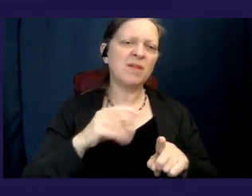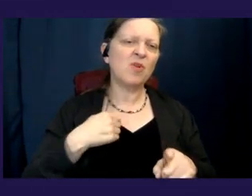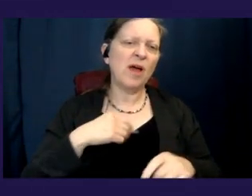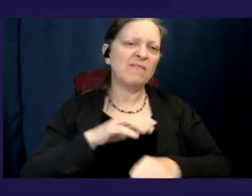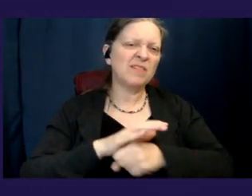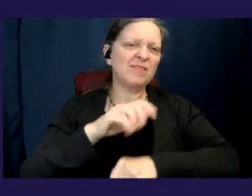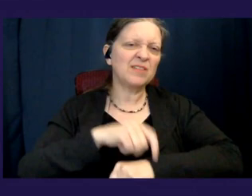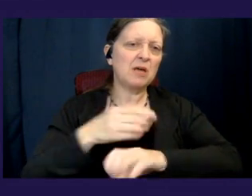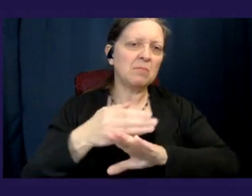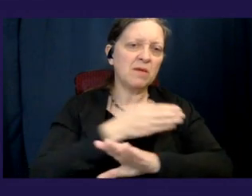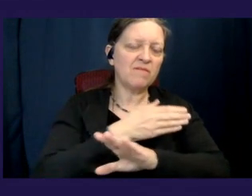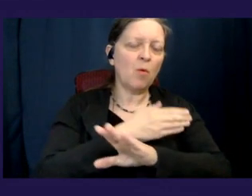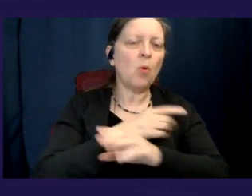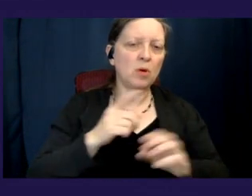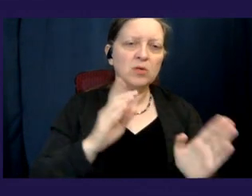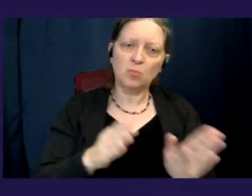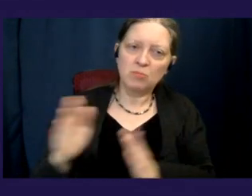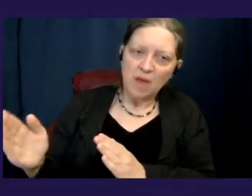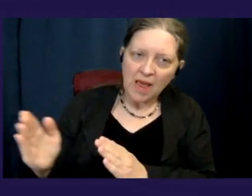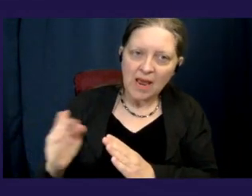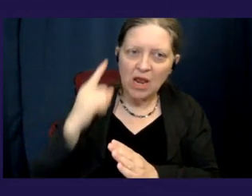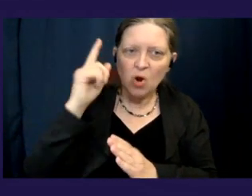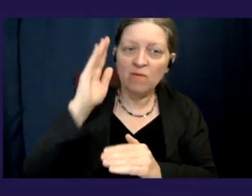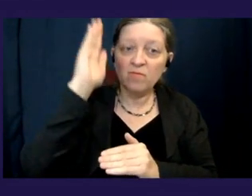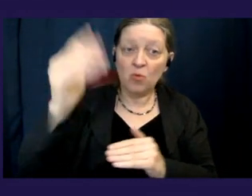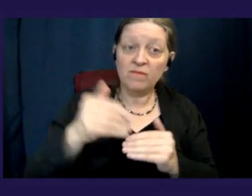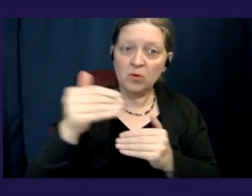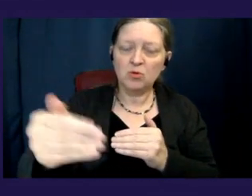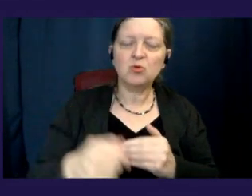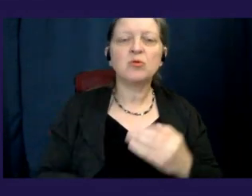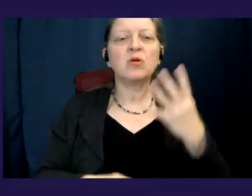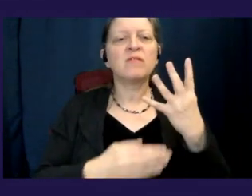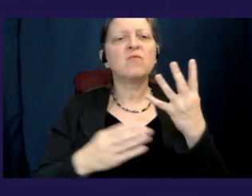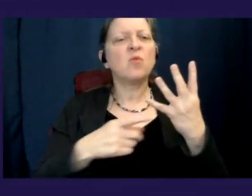that on communication. Excellent. Thomas.